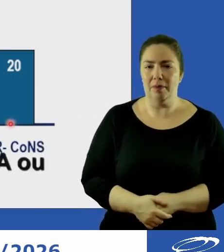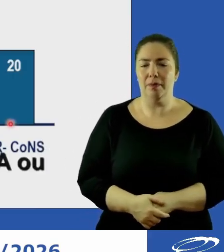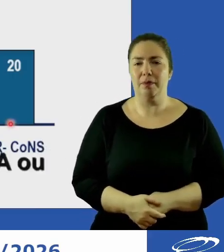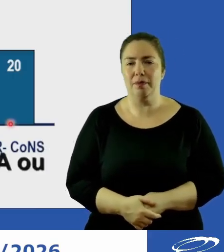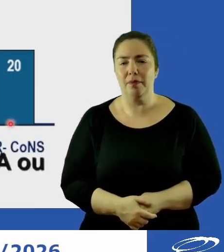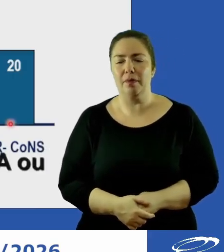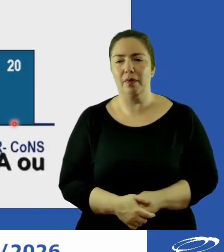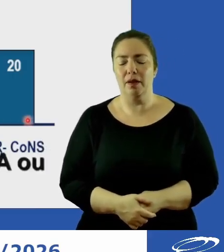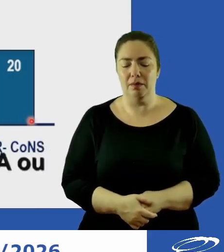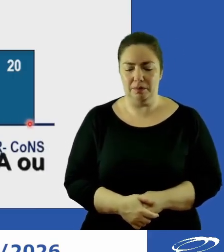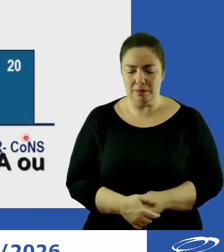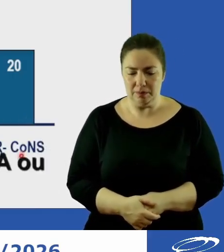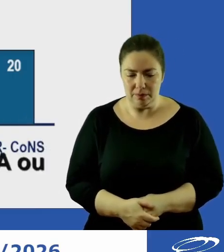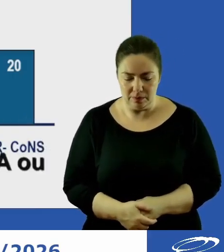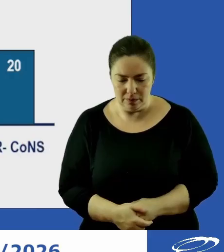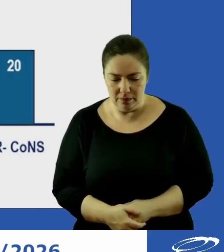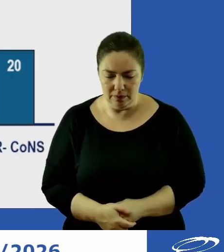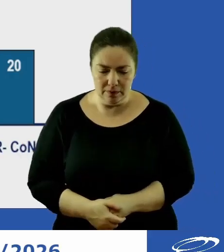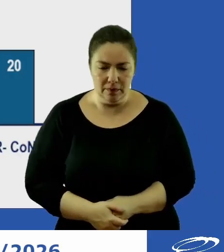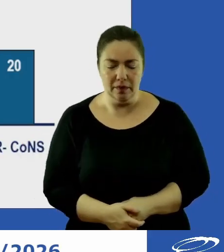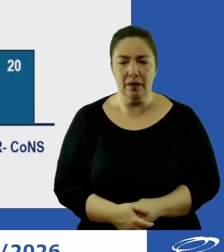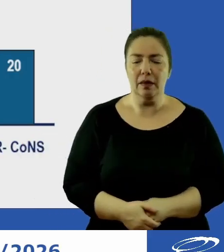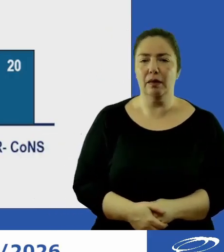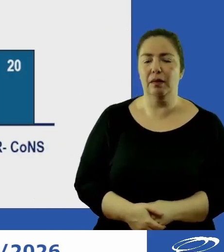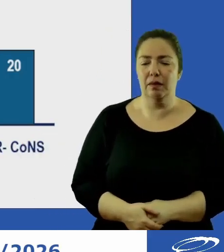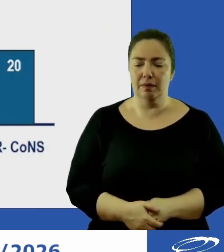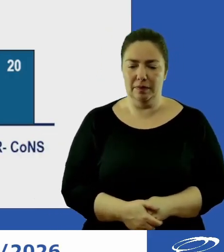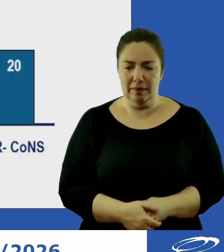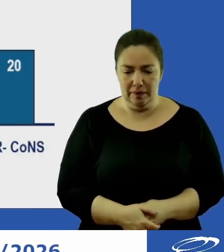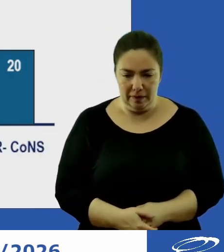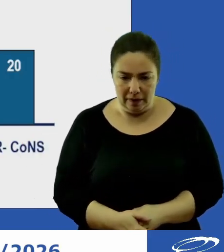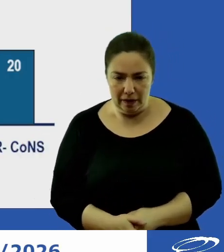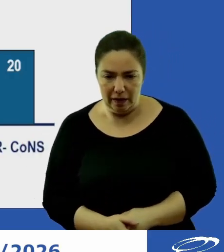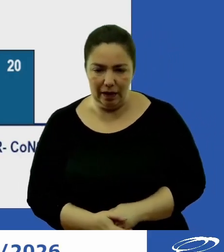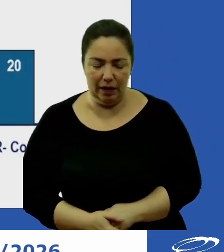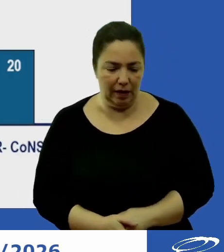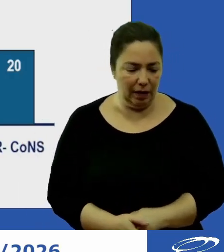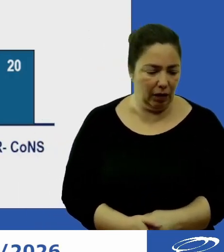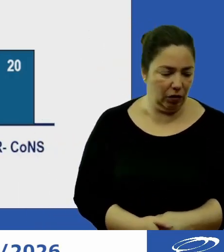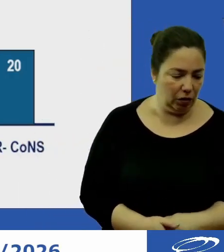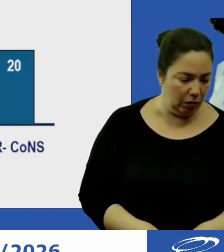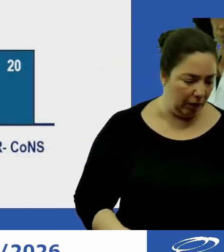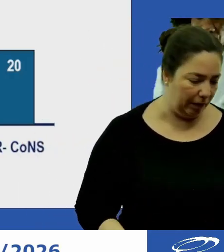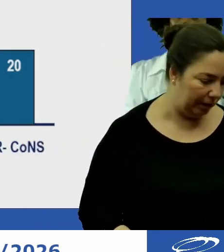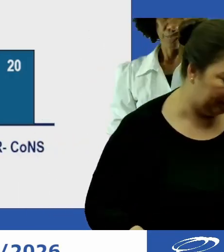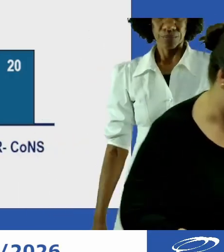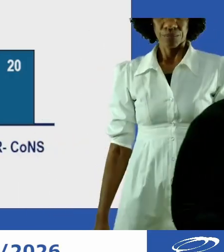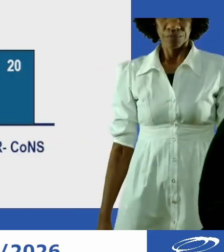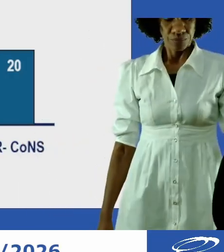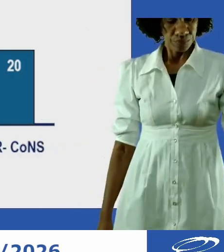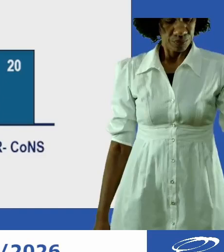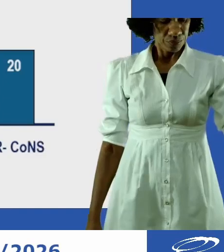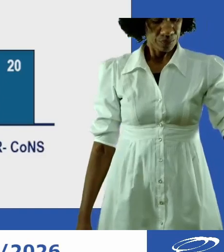patients with MRSA or with methicillin resistant coagulase negative Staphylococcus. So this represents or